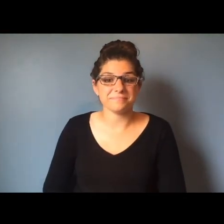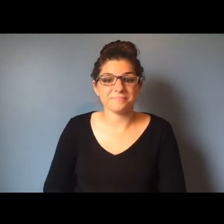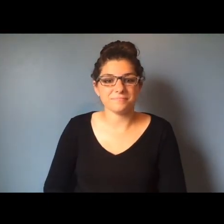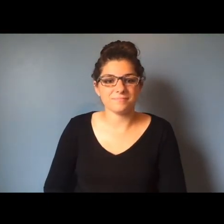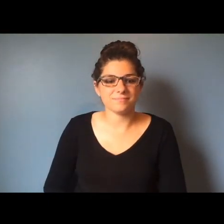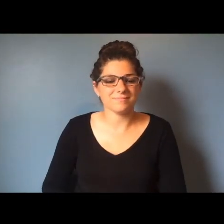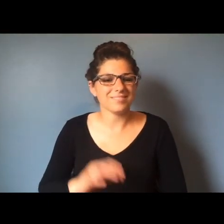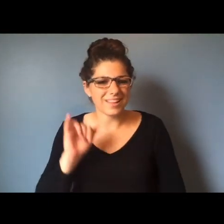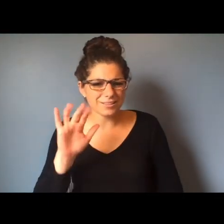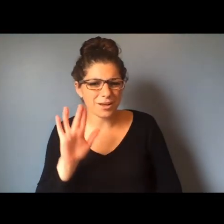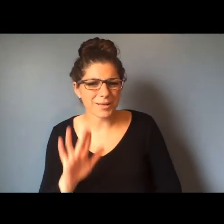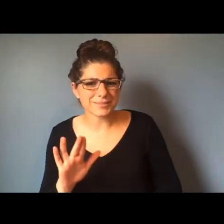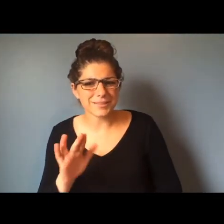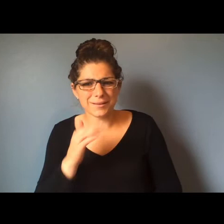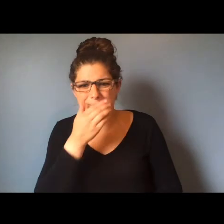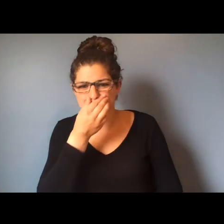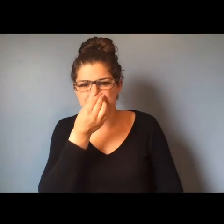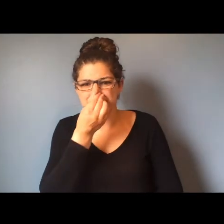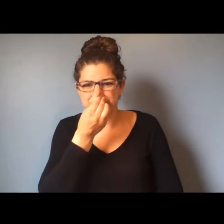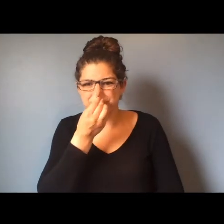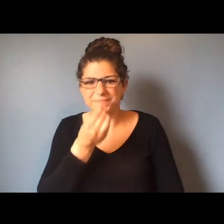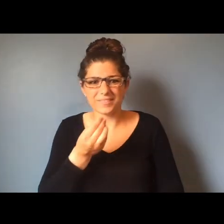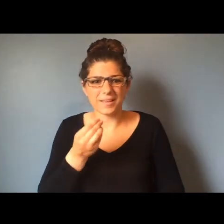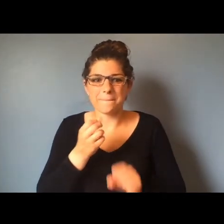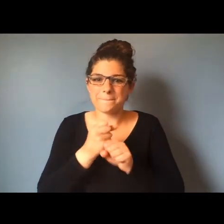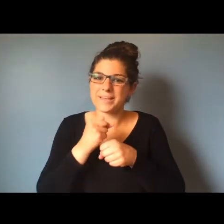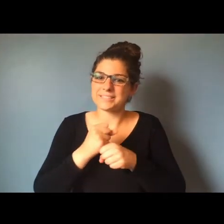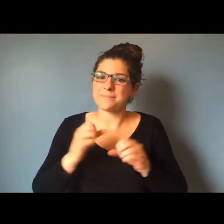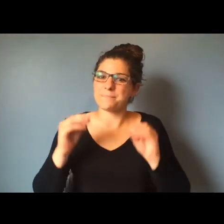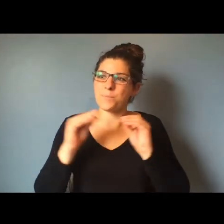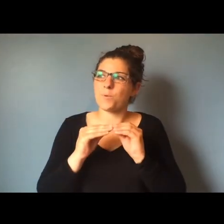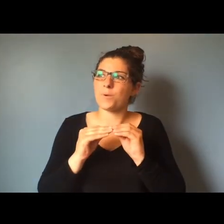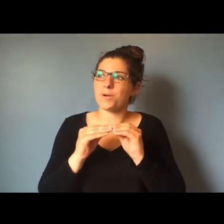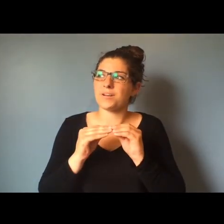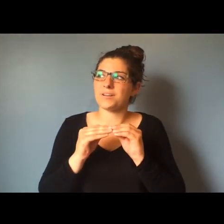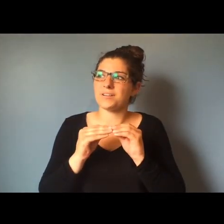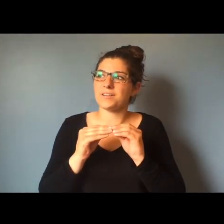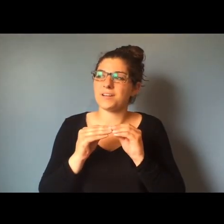That's awesome. That makes it a little bit more,